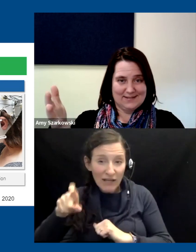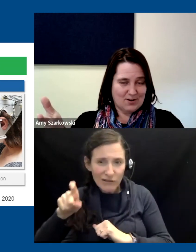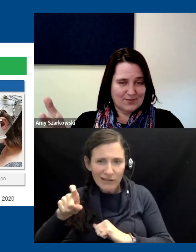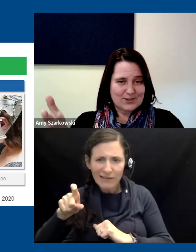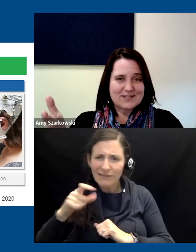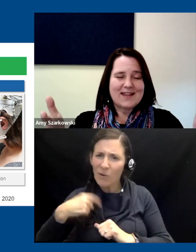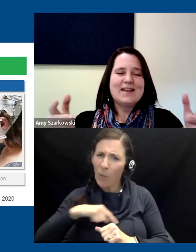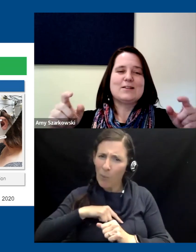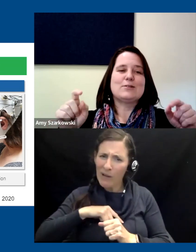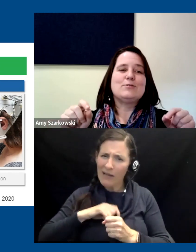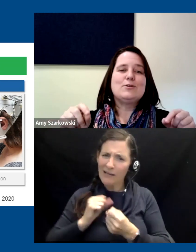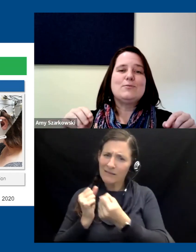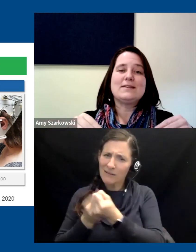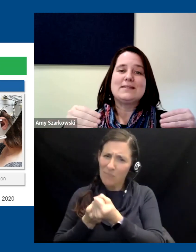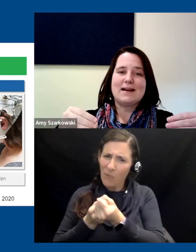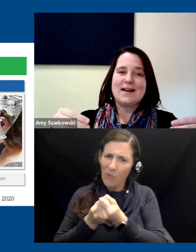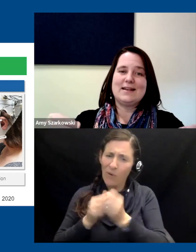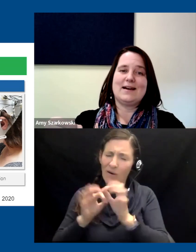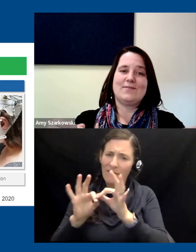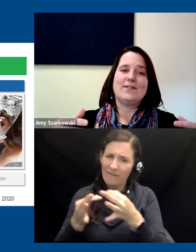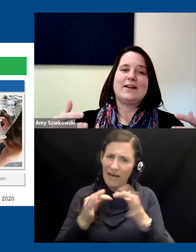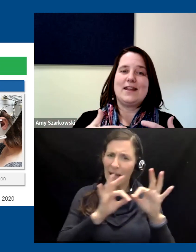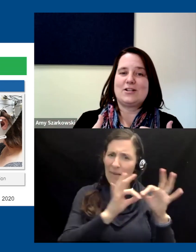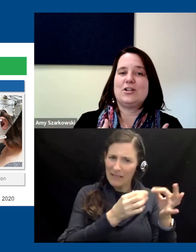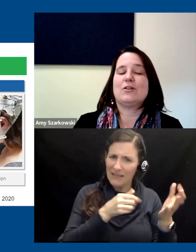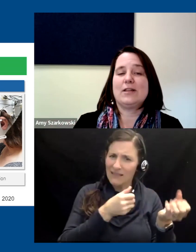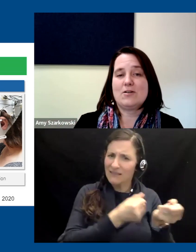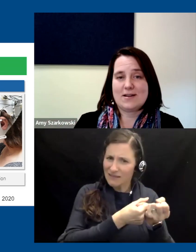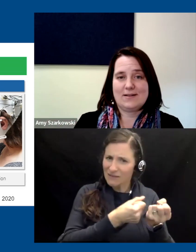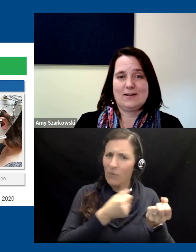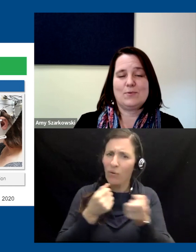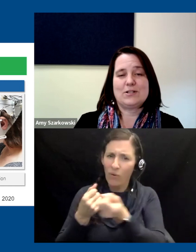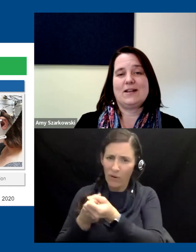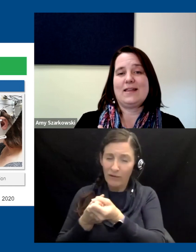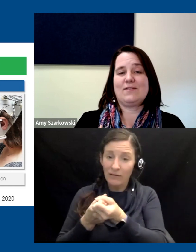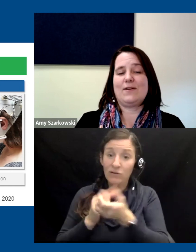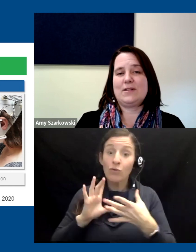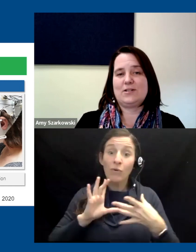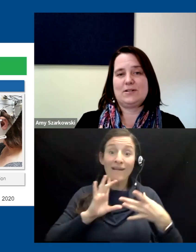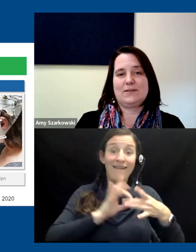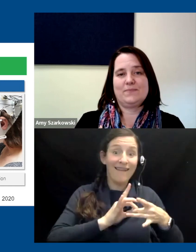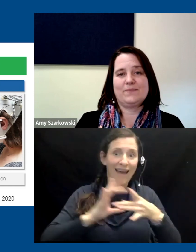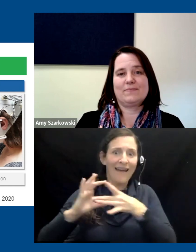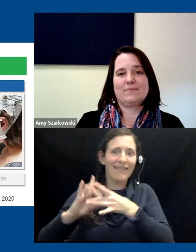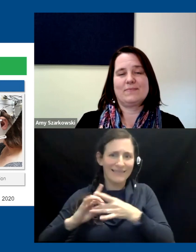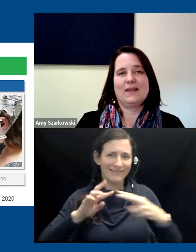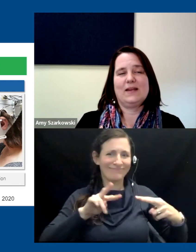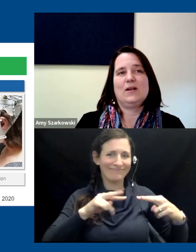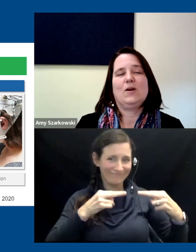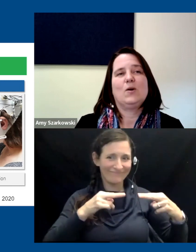families, caregivers to do this kind of connection early on, which can lay the foundation.